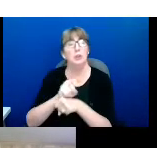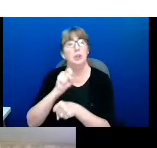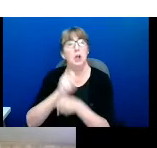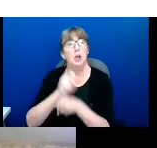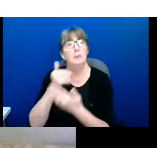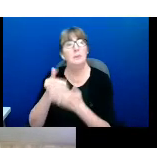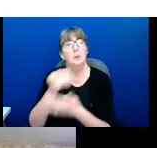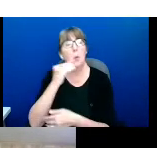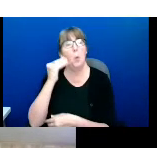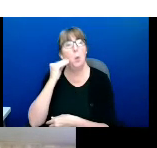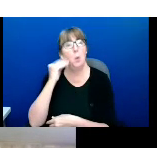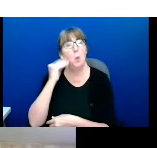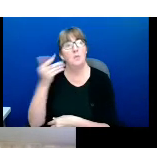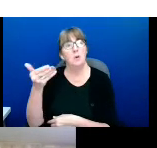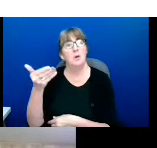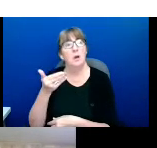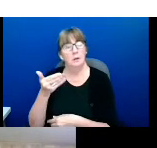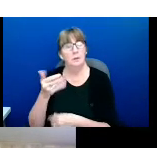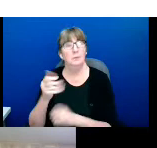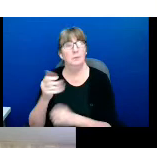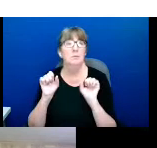So